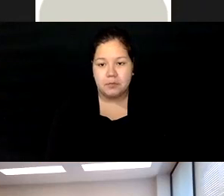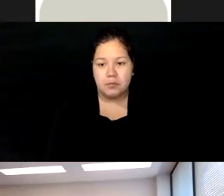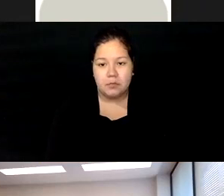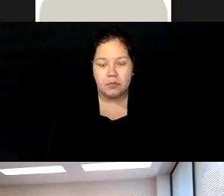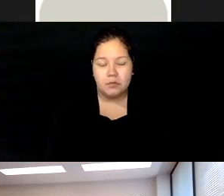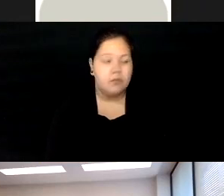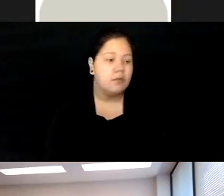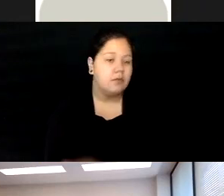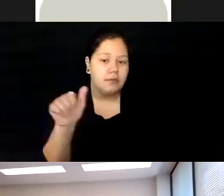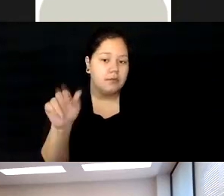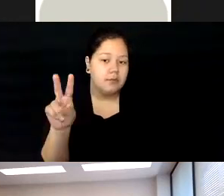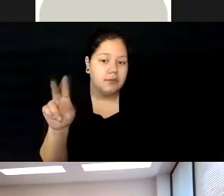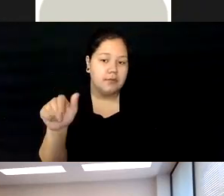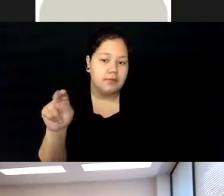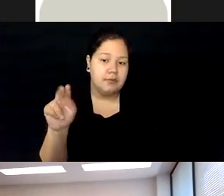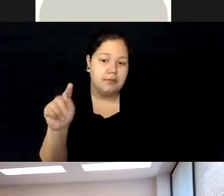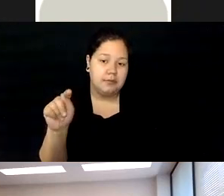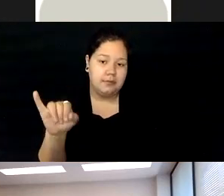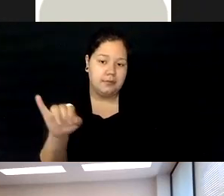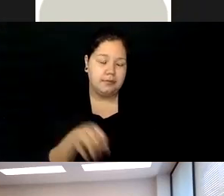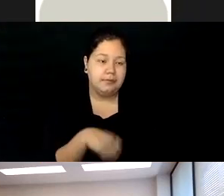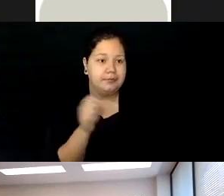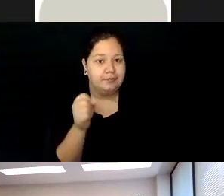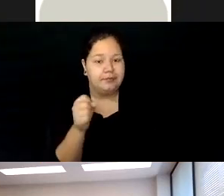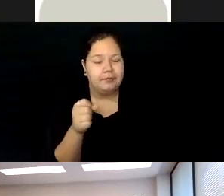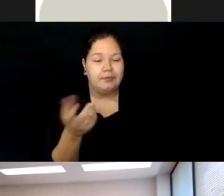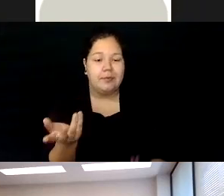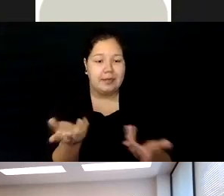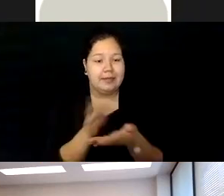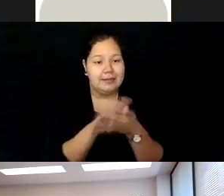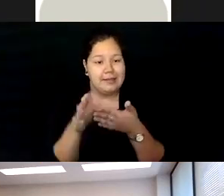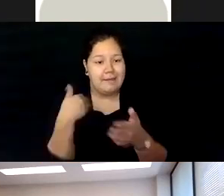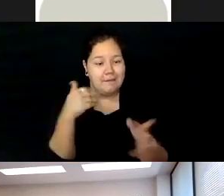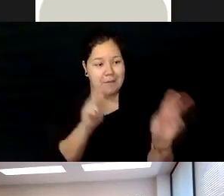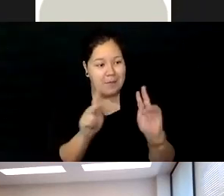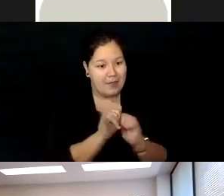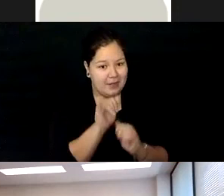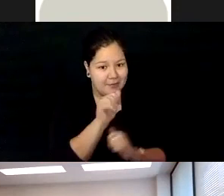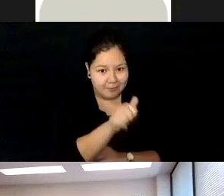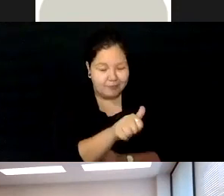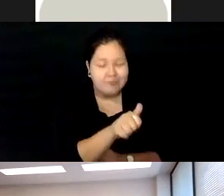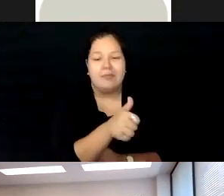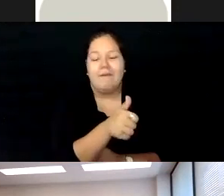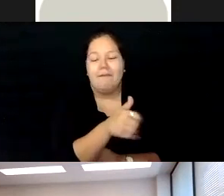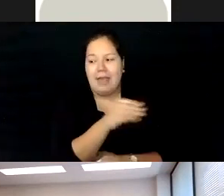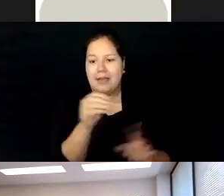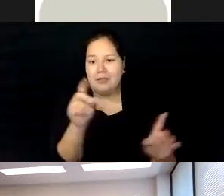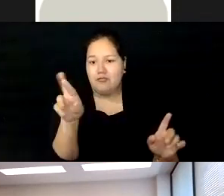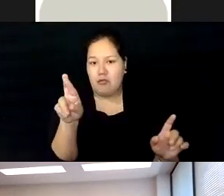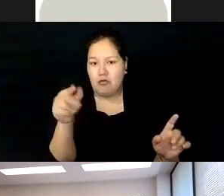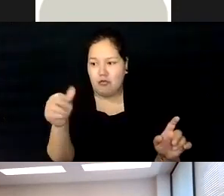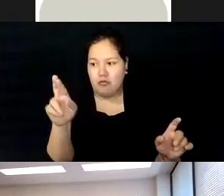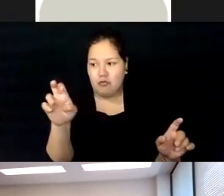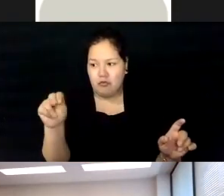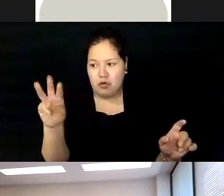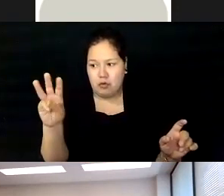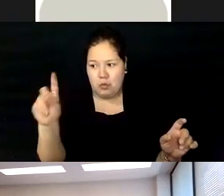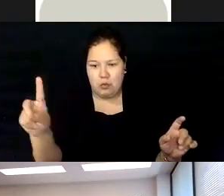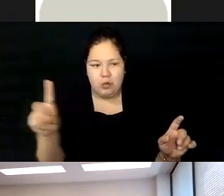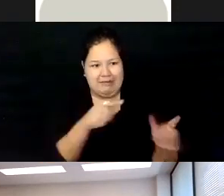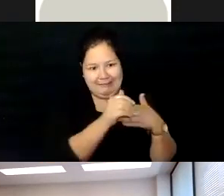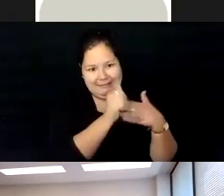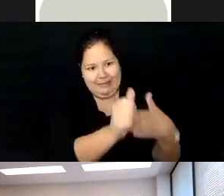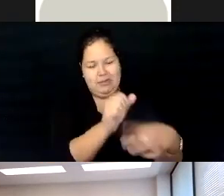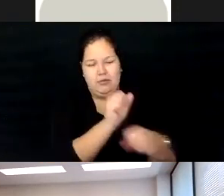The fact that we have folks like yourself and Dr. Greenwood that are helping to really lead this work, I